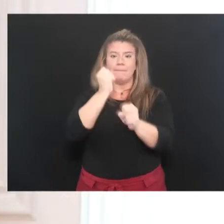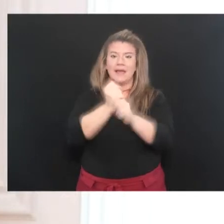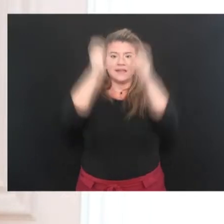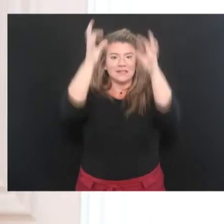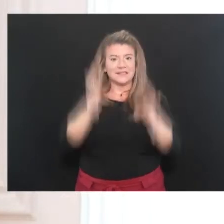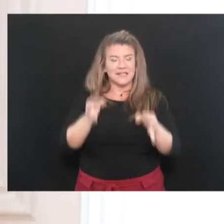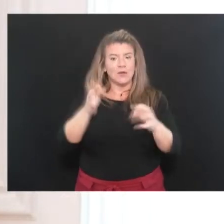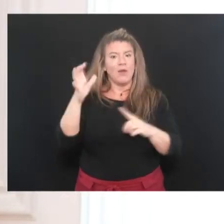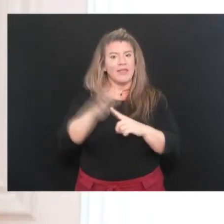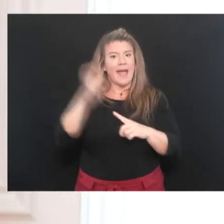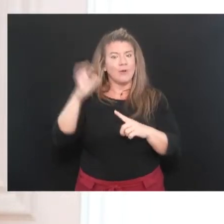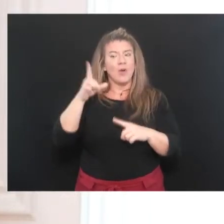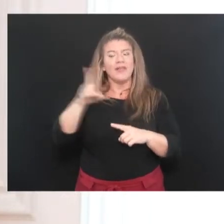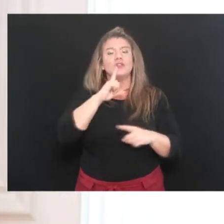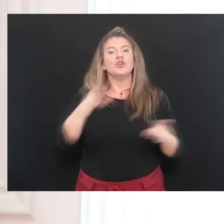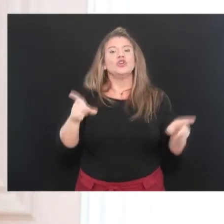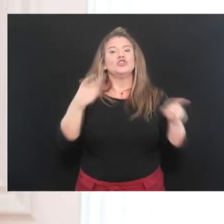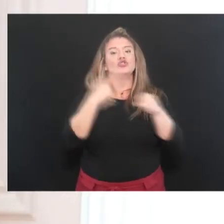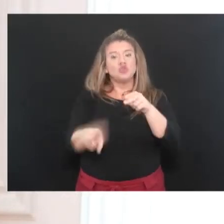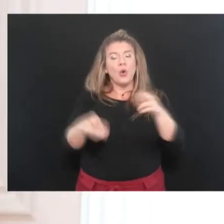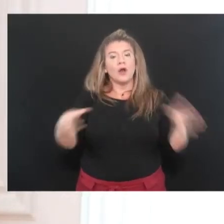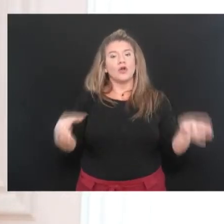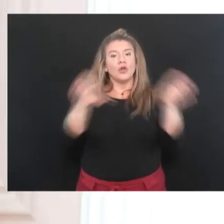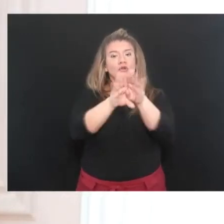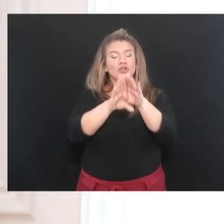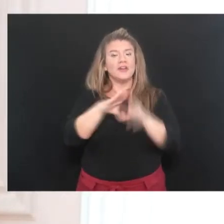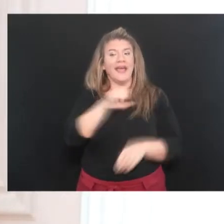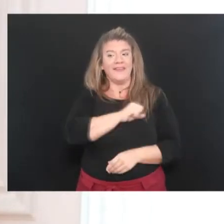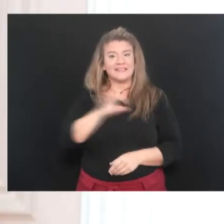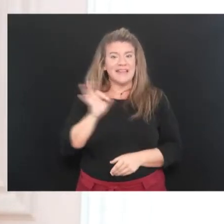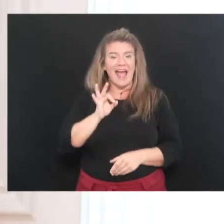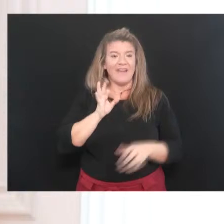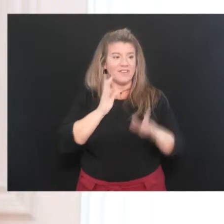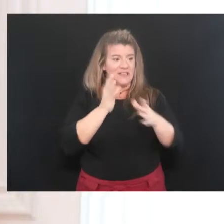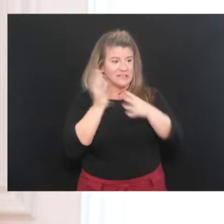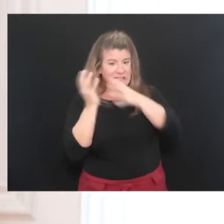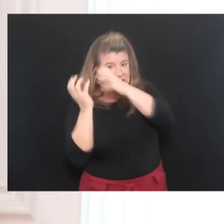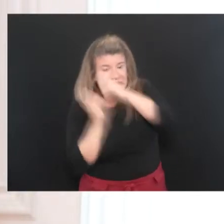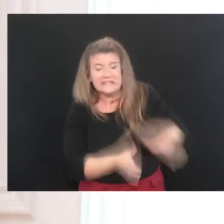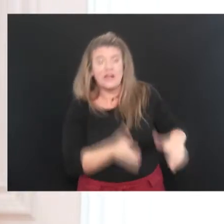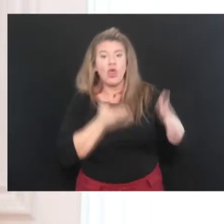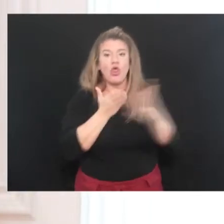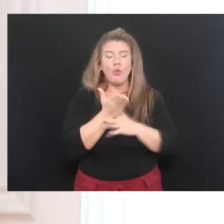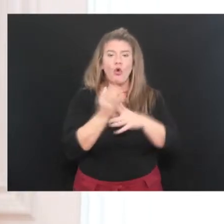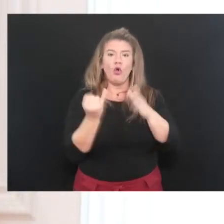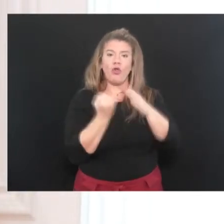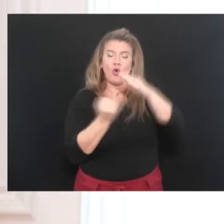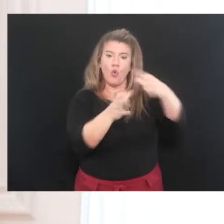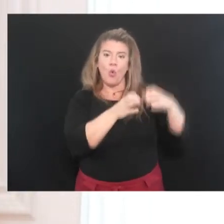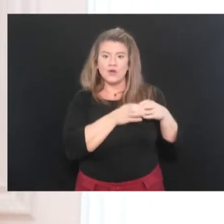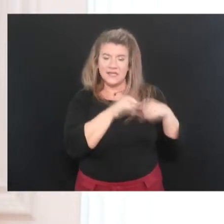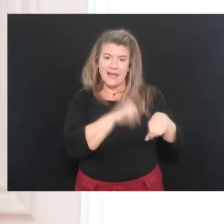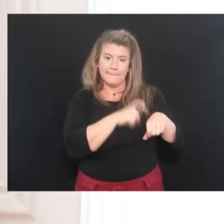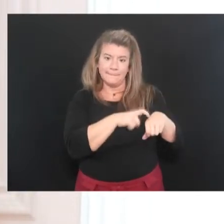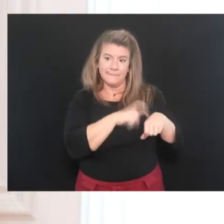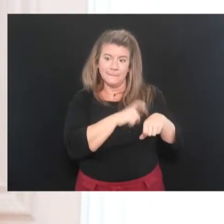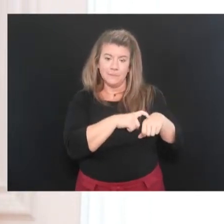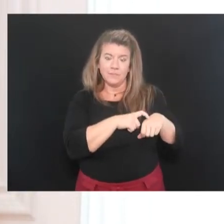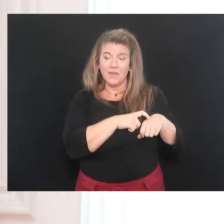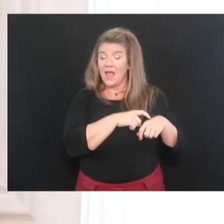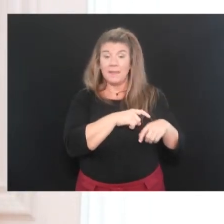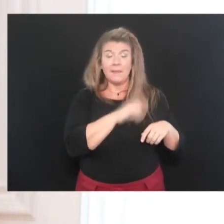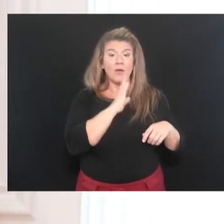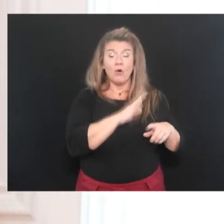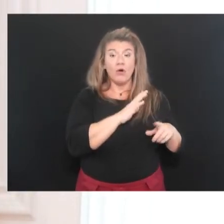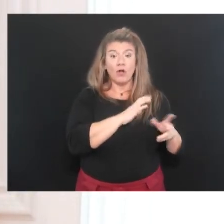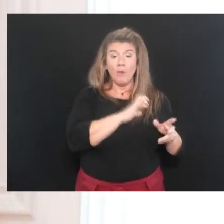very short closure to try to get either the staff in or get through that quarantine period. And it goes right back to what